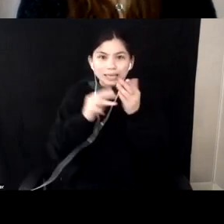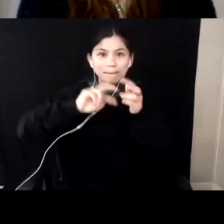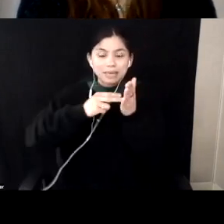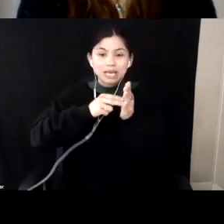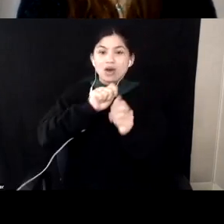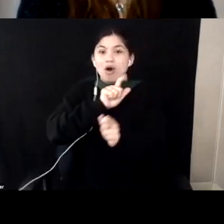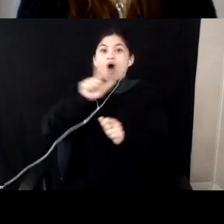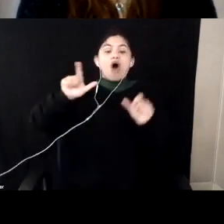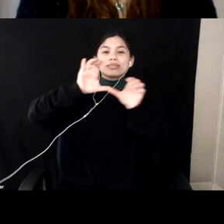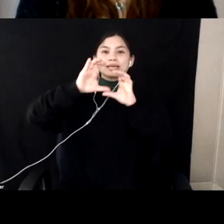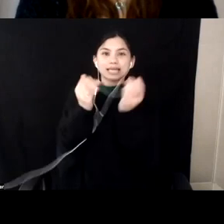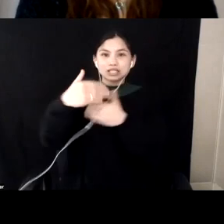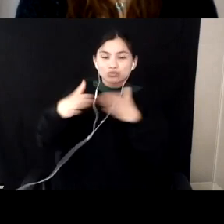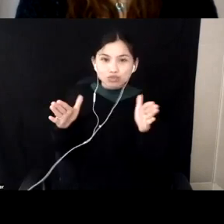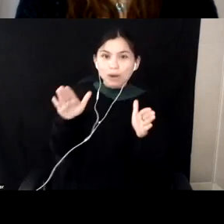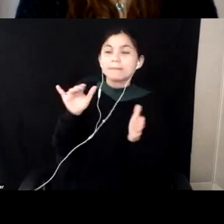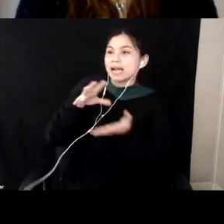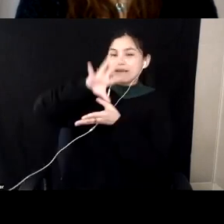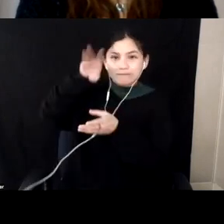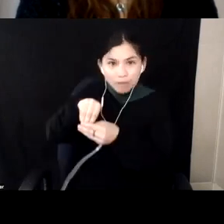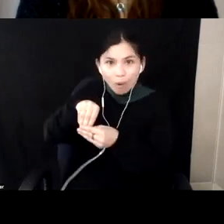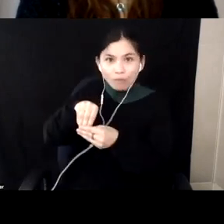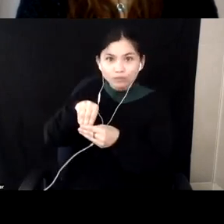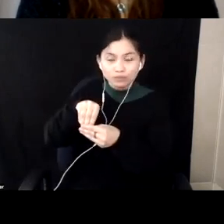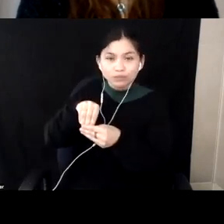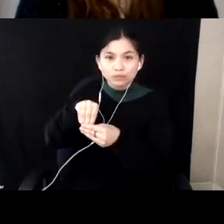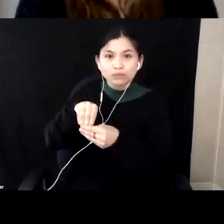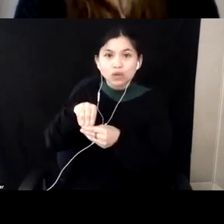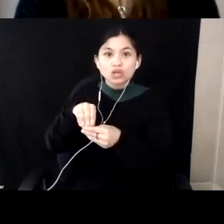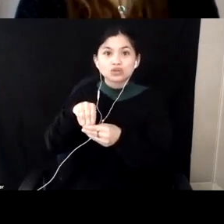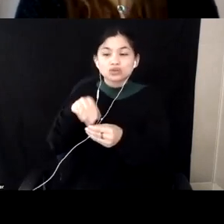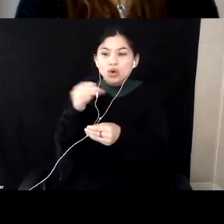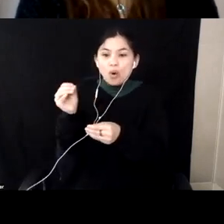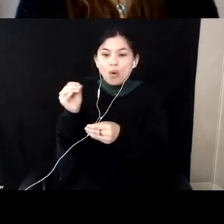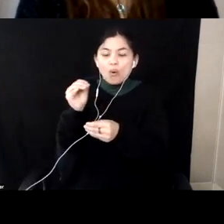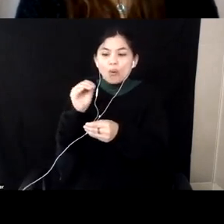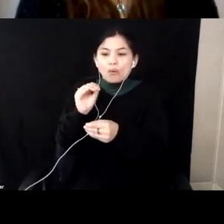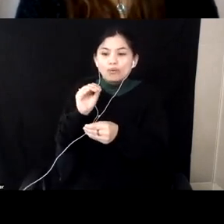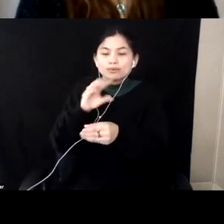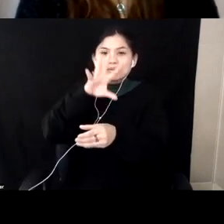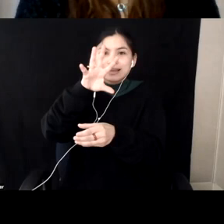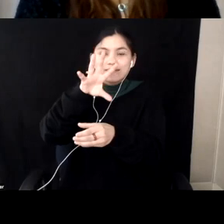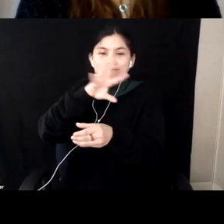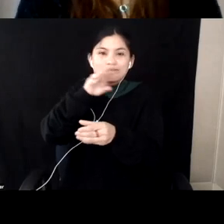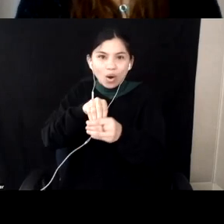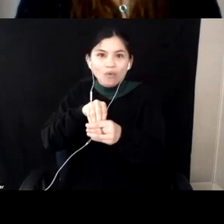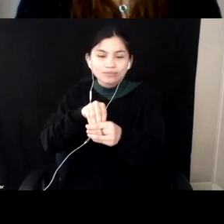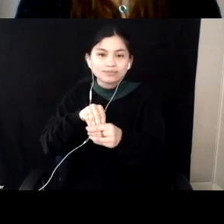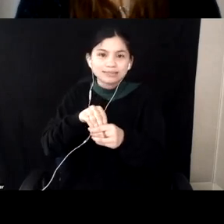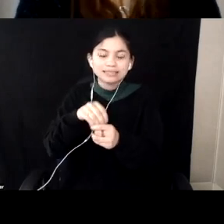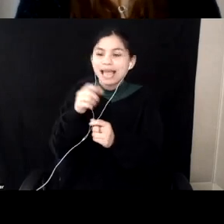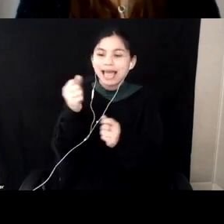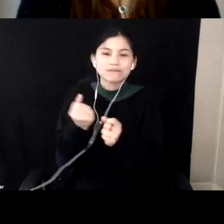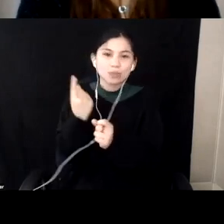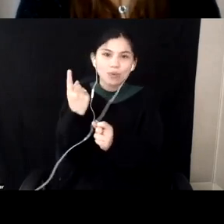is working on it so it's inclusive to everyone